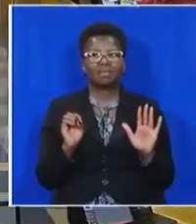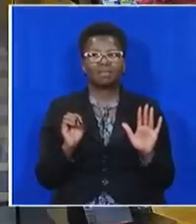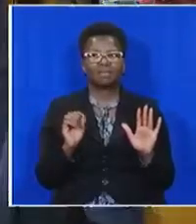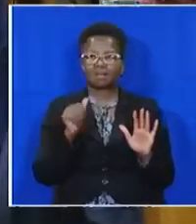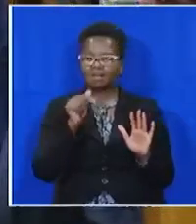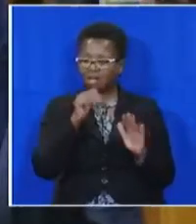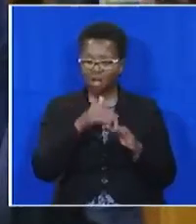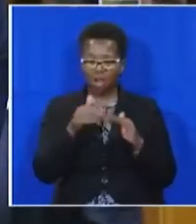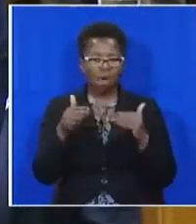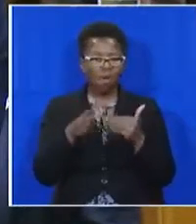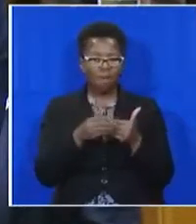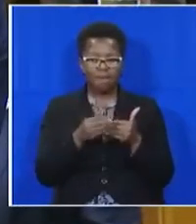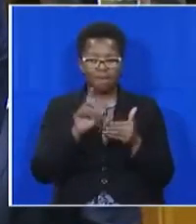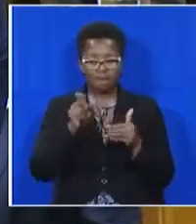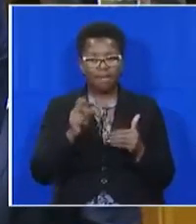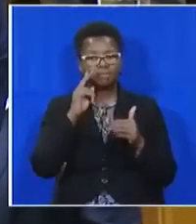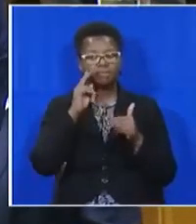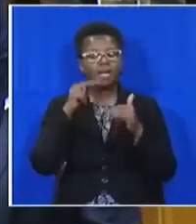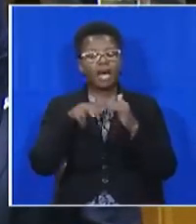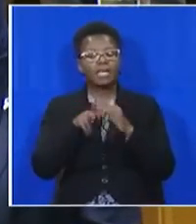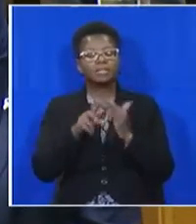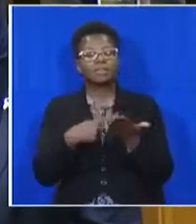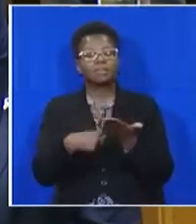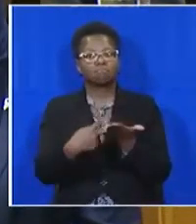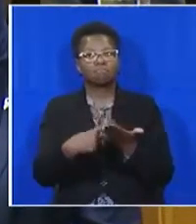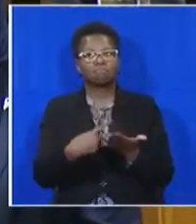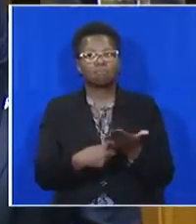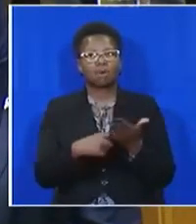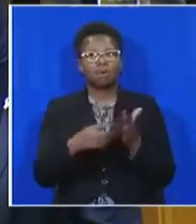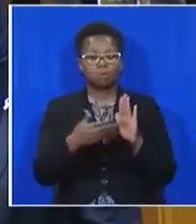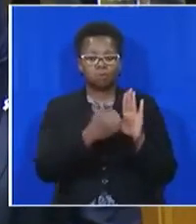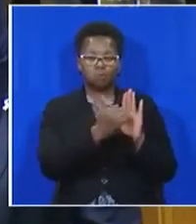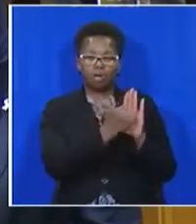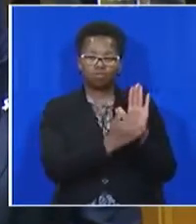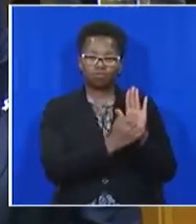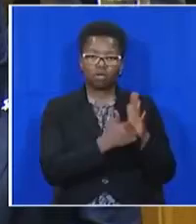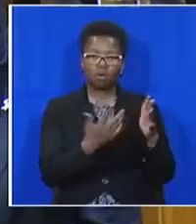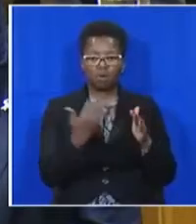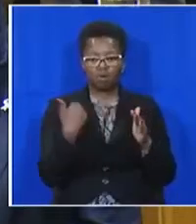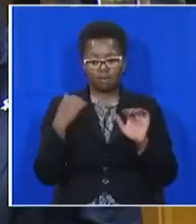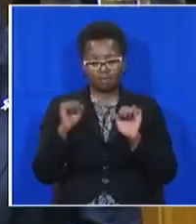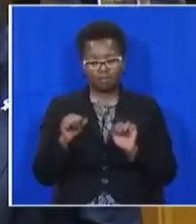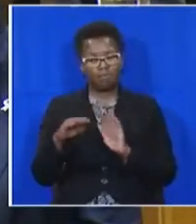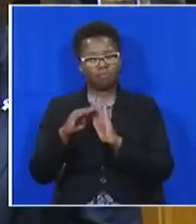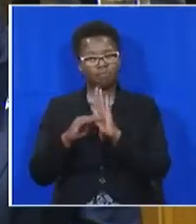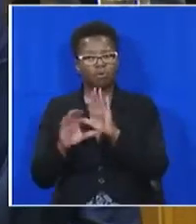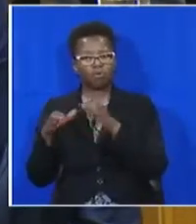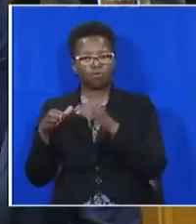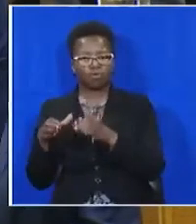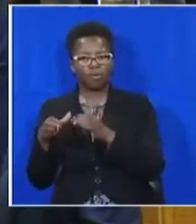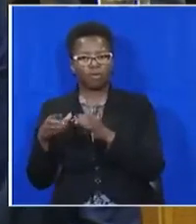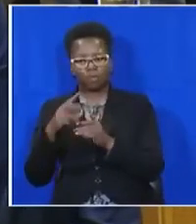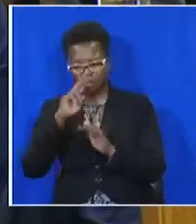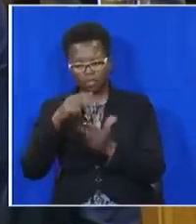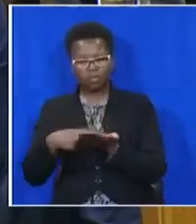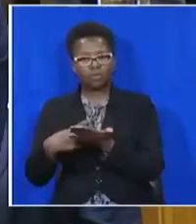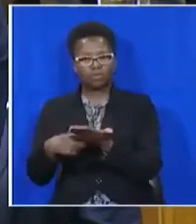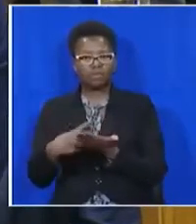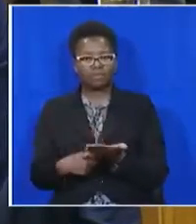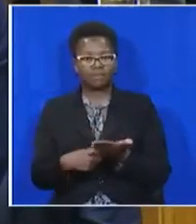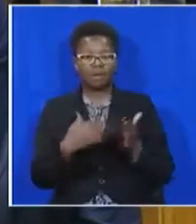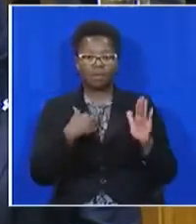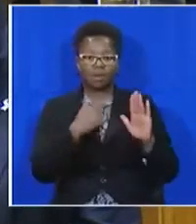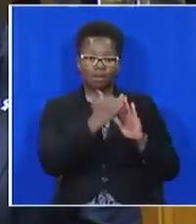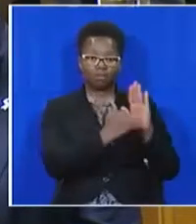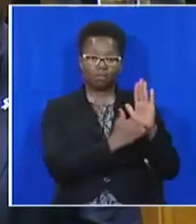may anticipate the discussion of a matter appearing on the order paper or agreed upon the programming committee for scheduling. We have an order paper with